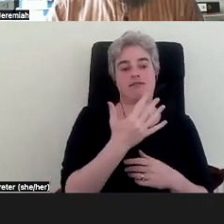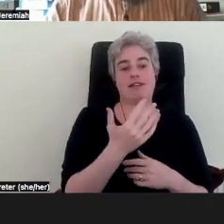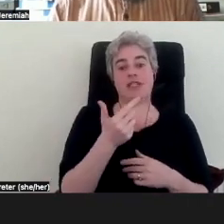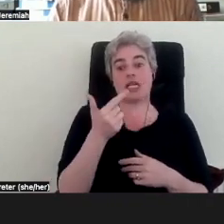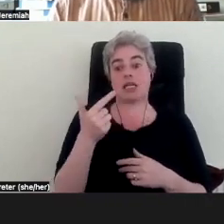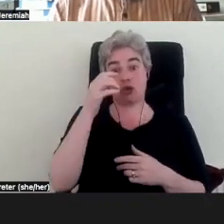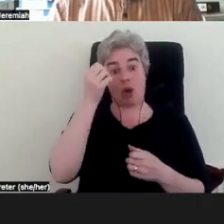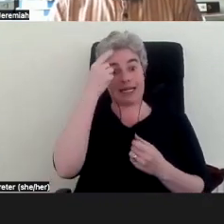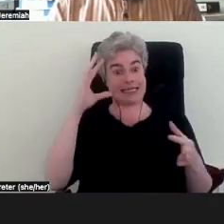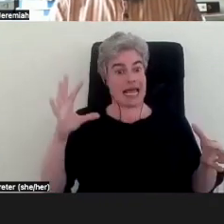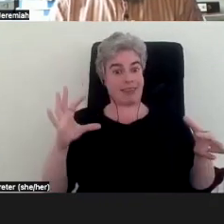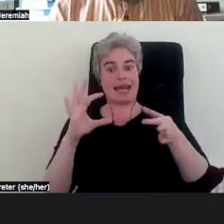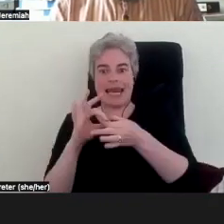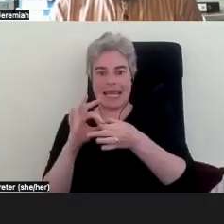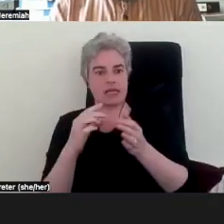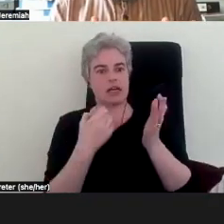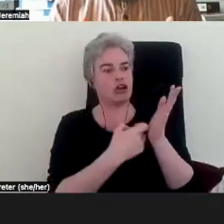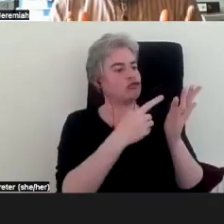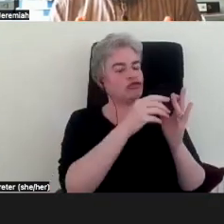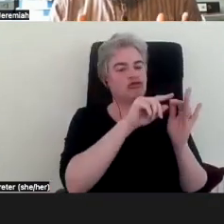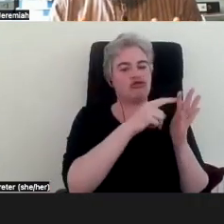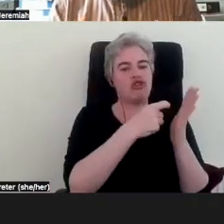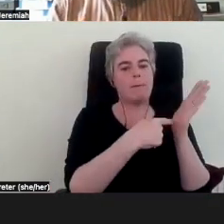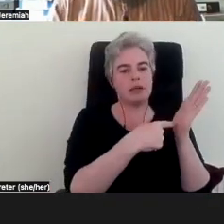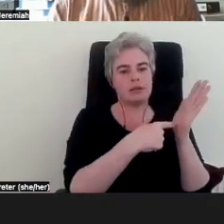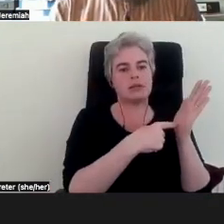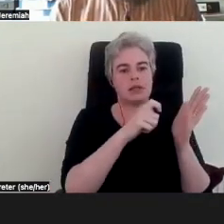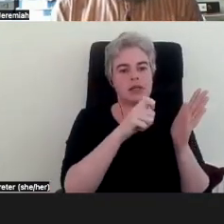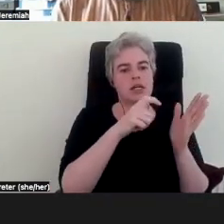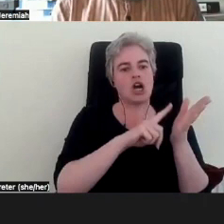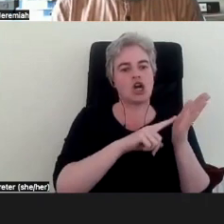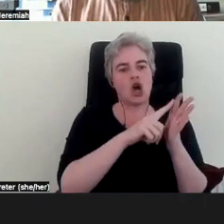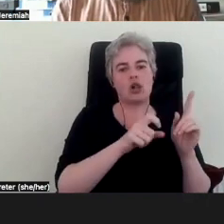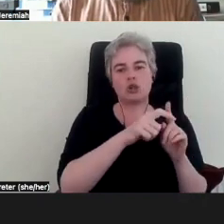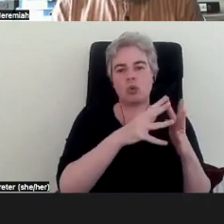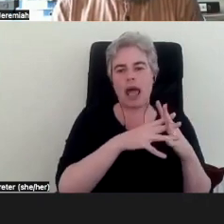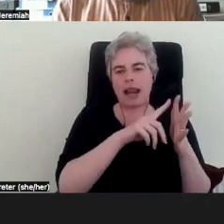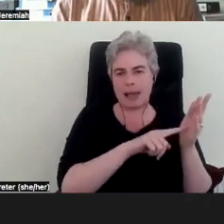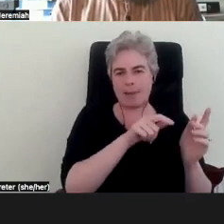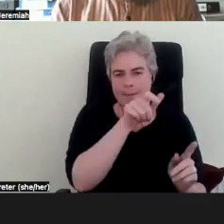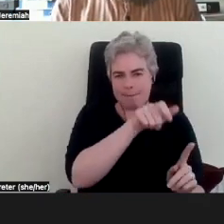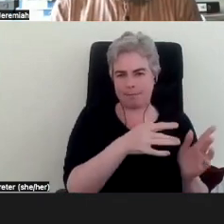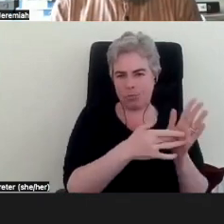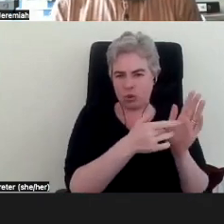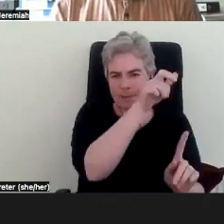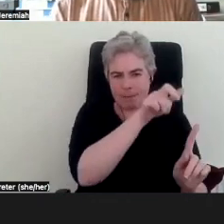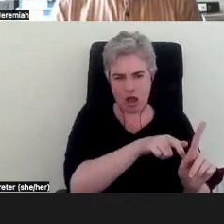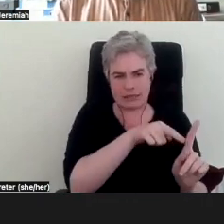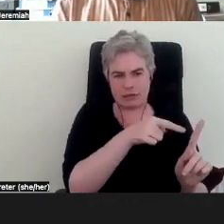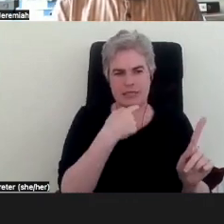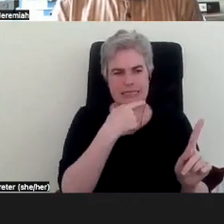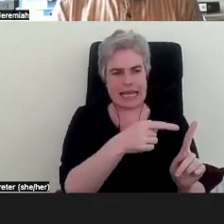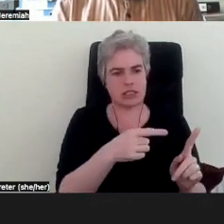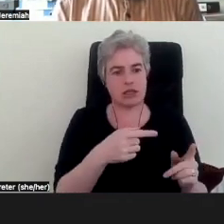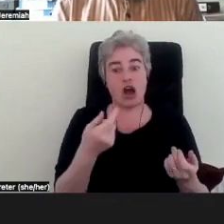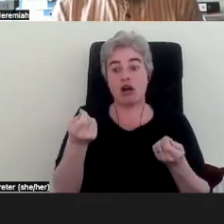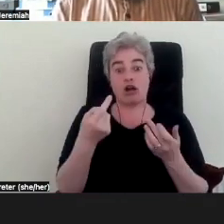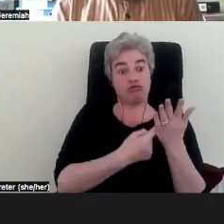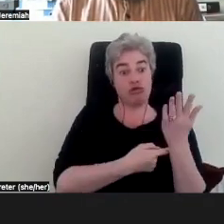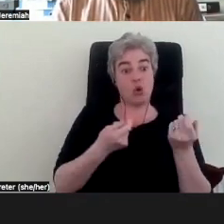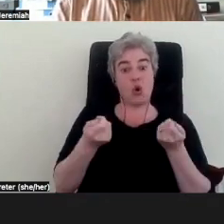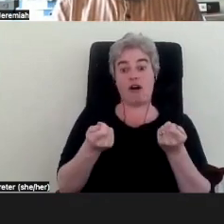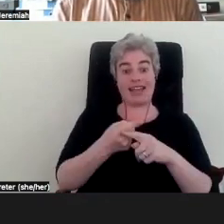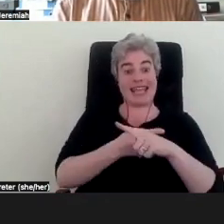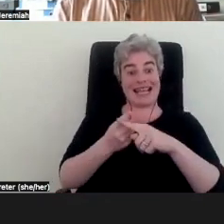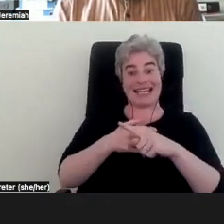link, Robert Caldwell, another important person in this story, says, the rule of the English